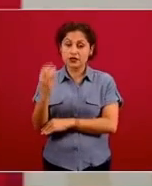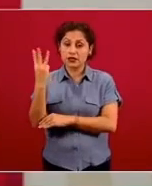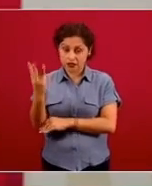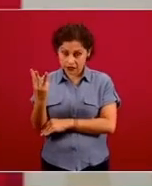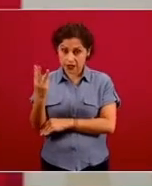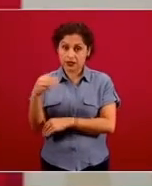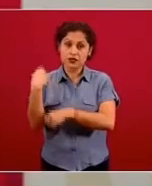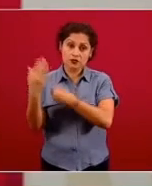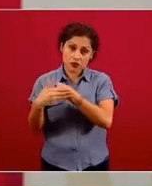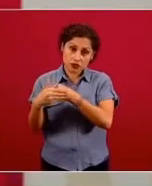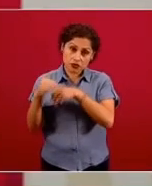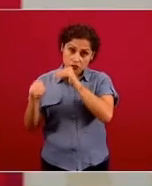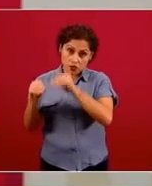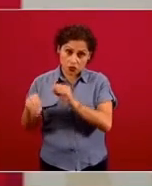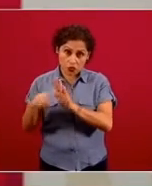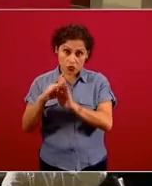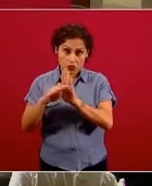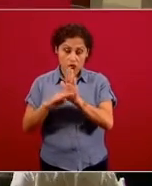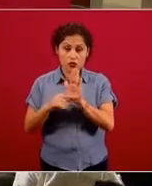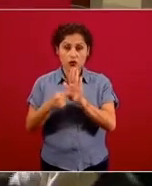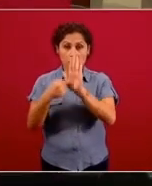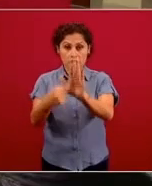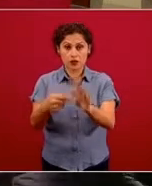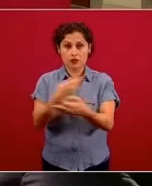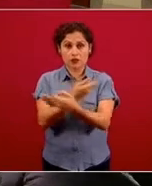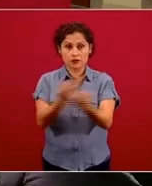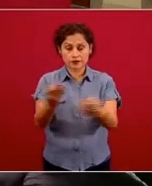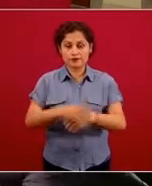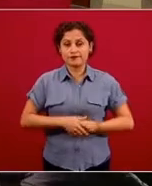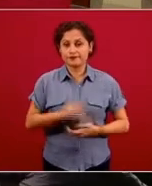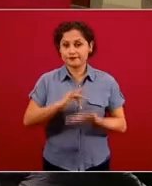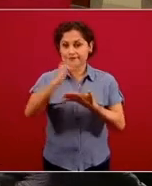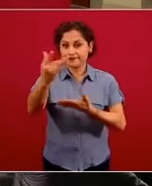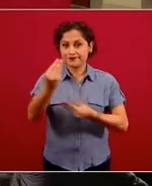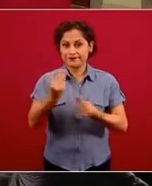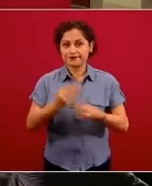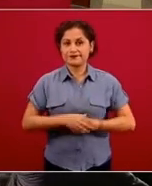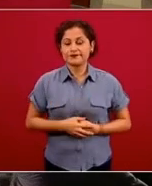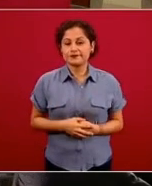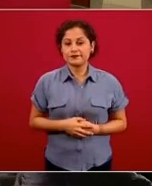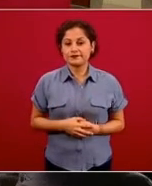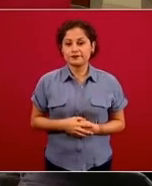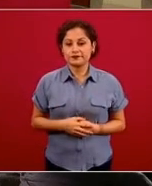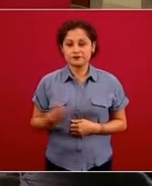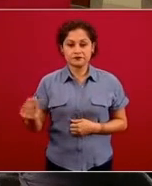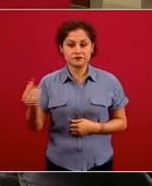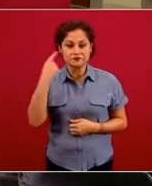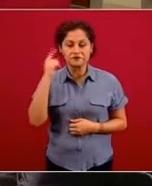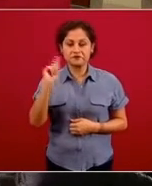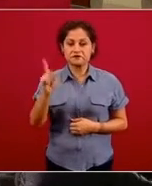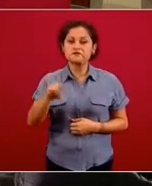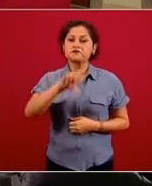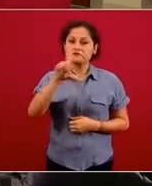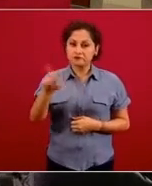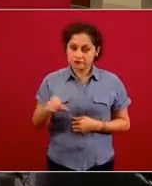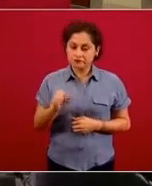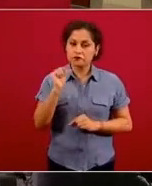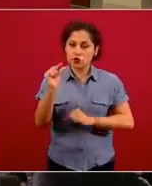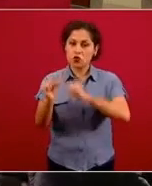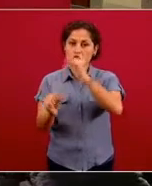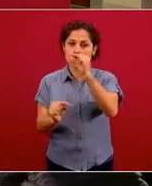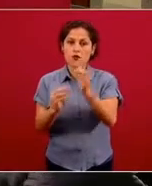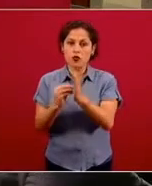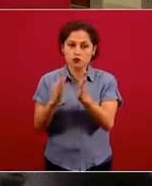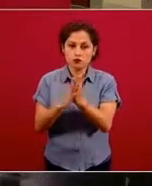and phase 2, and now we're going to have it on for phase 3. Thank you so much. We